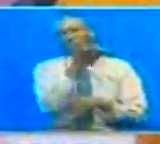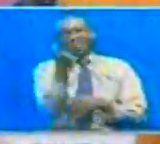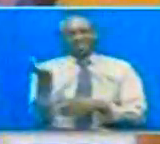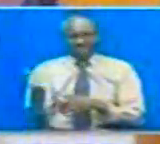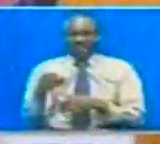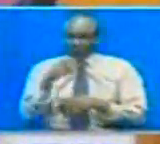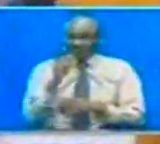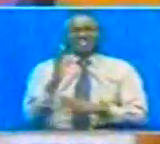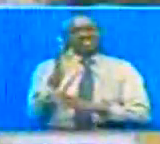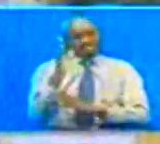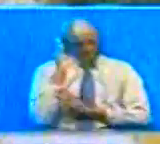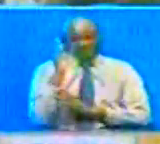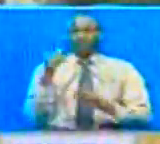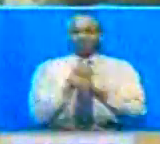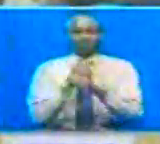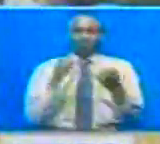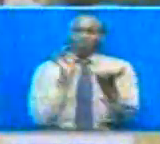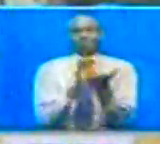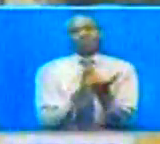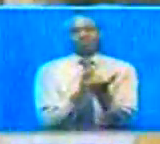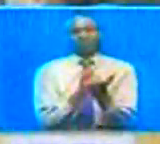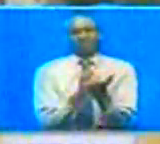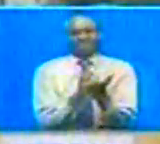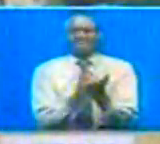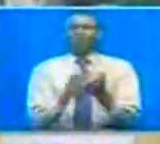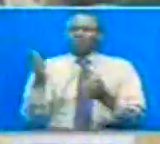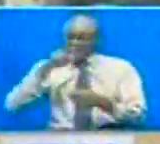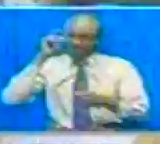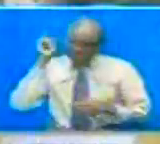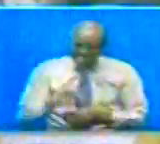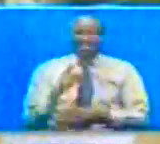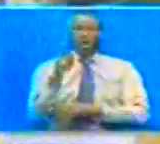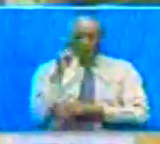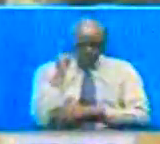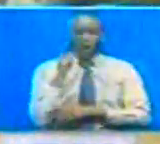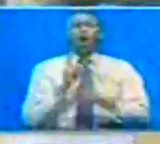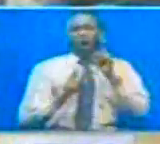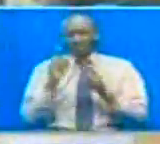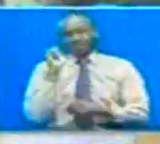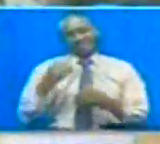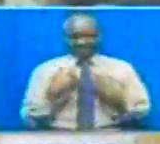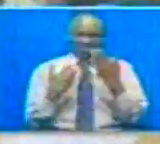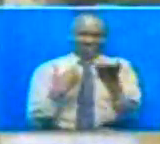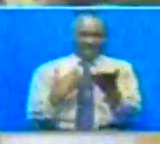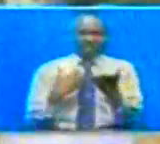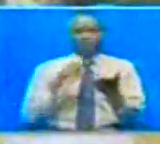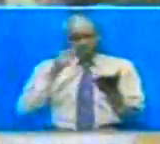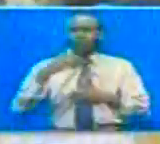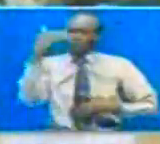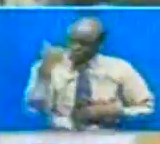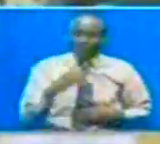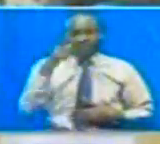with security of tenure. Unless we tighten the law so that we can stop